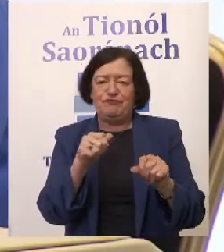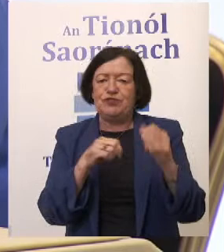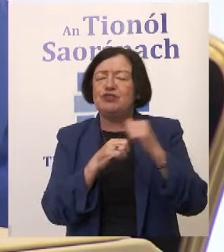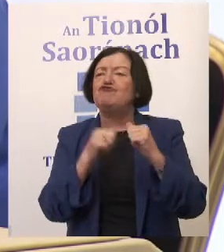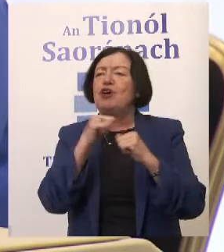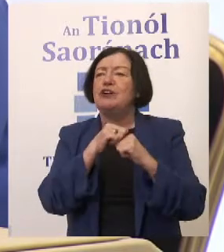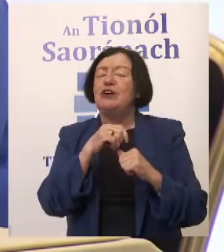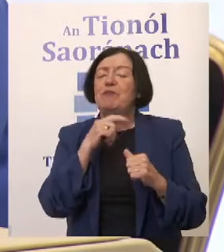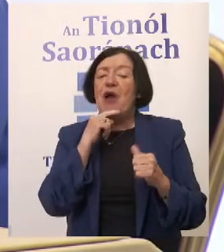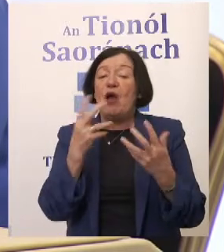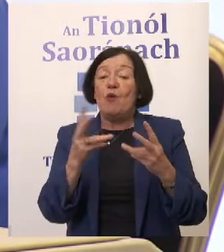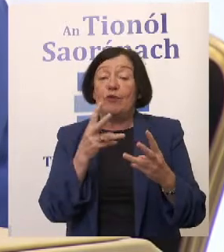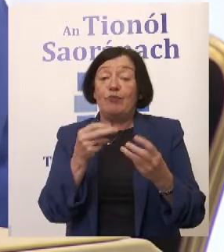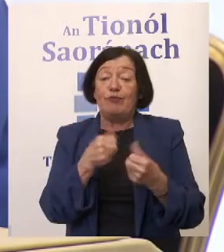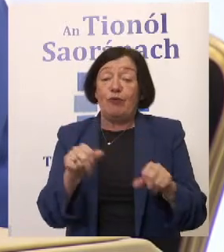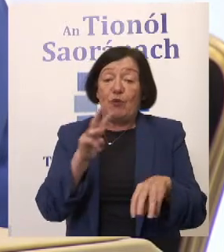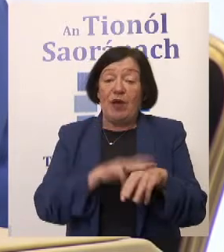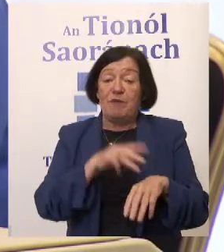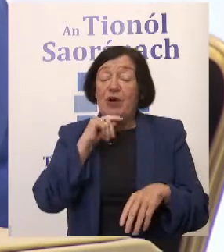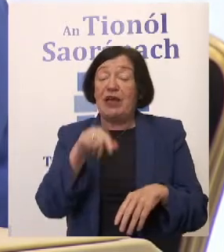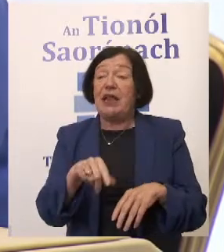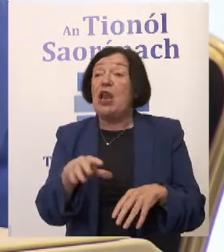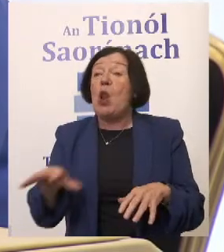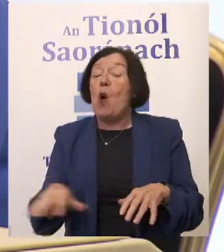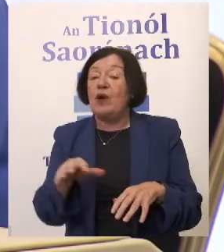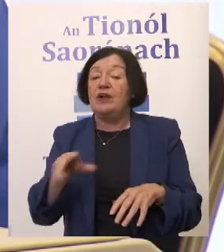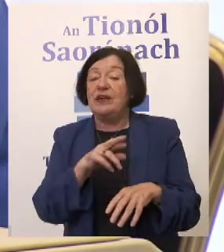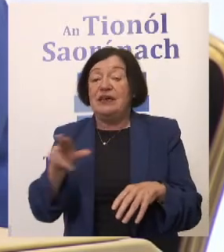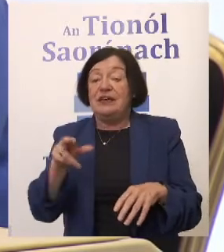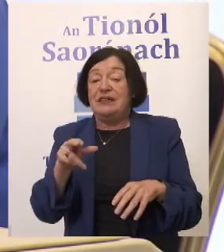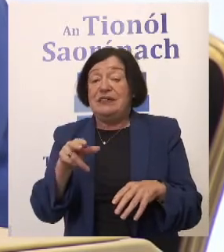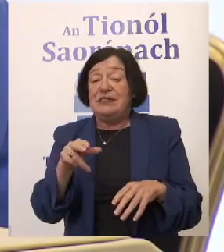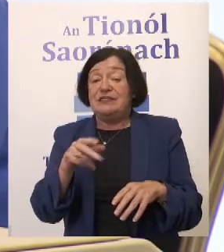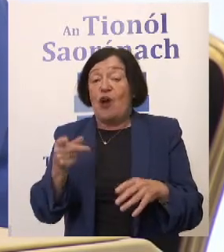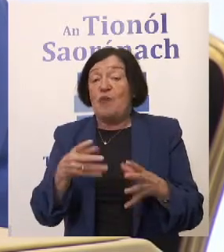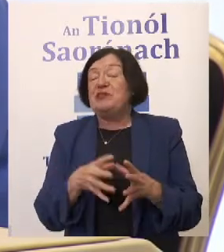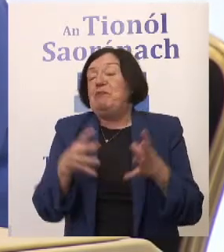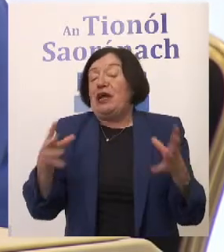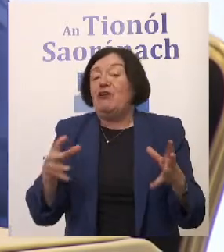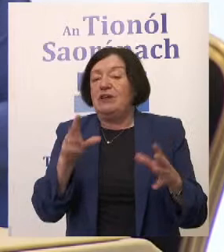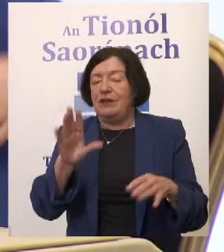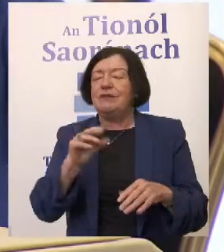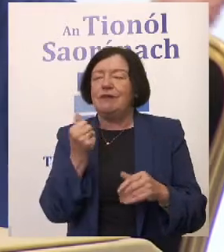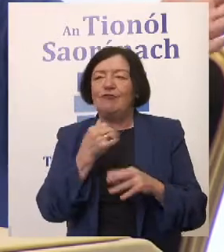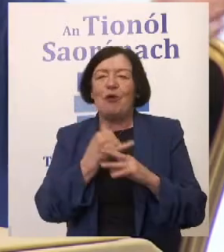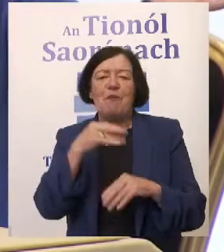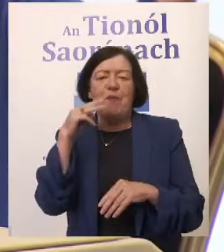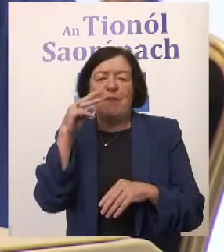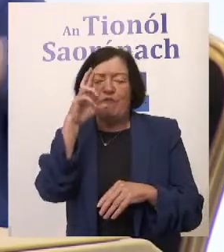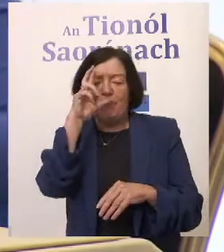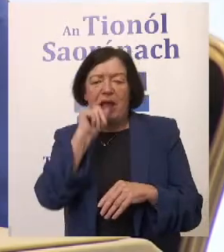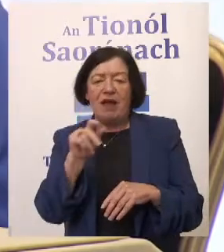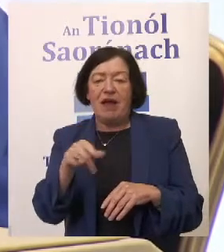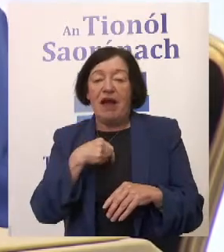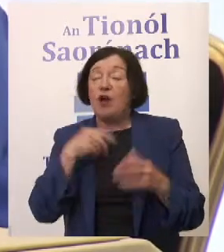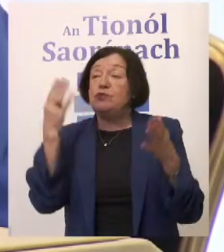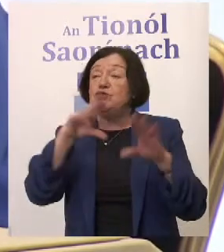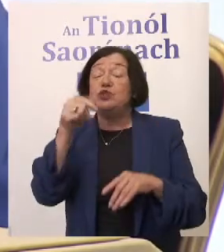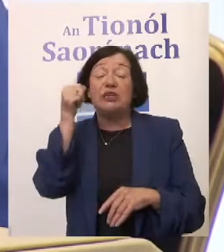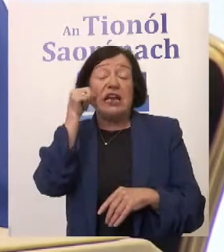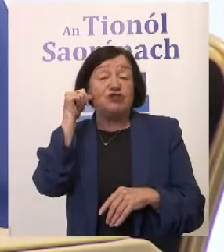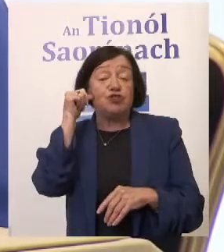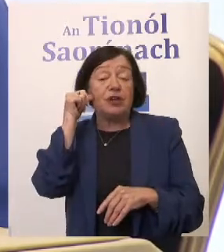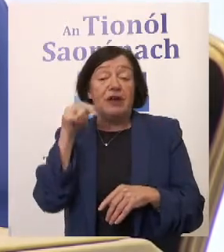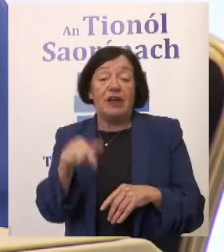But efficiency in local government is not always bigger. That's, I think, important to keep in mind because of what I was kind of showing you